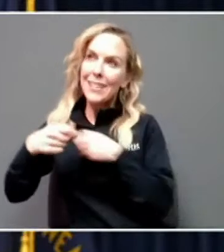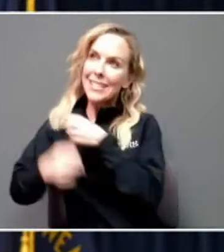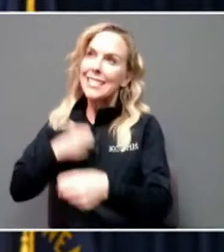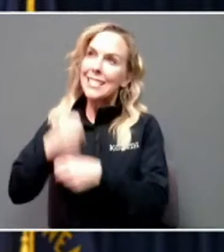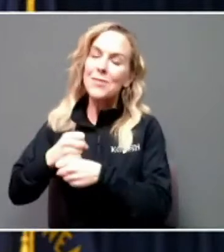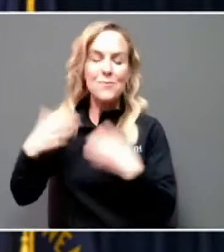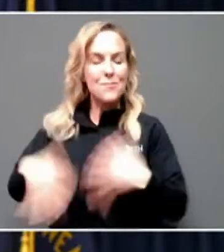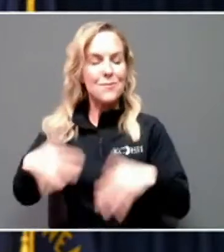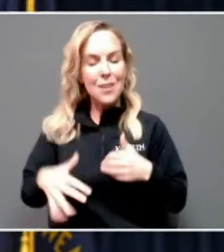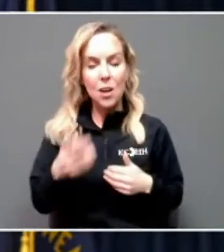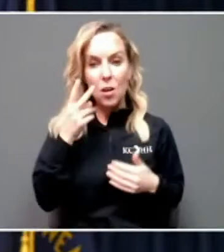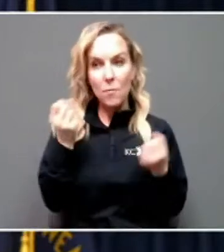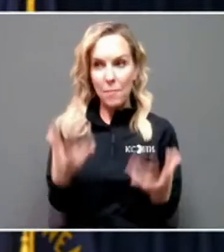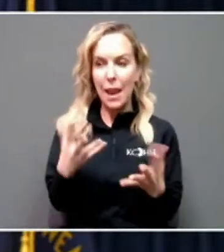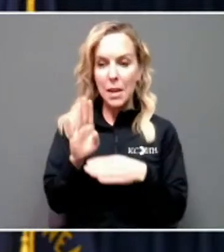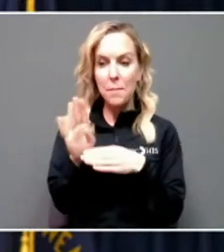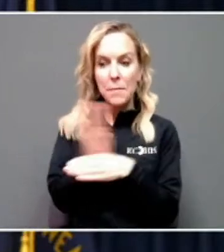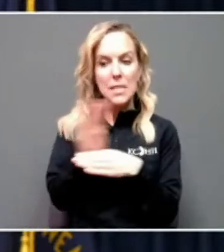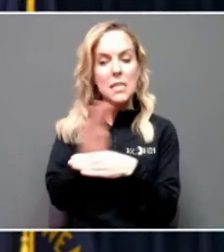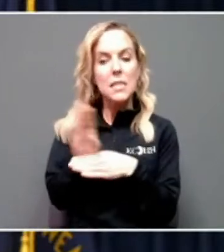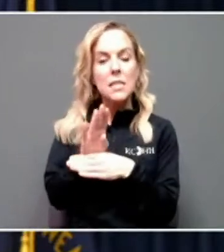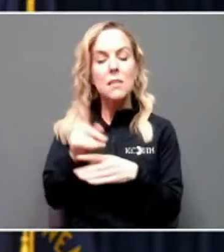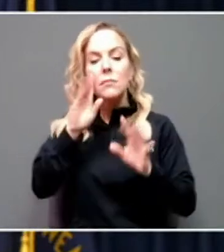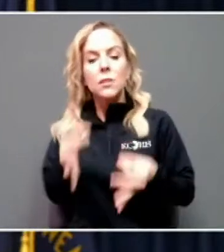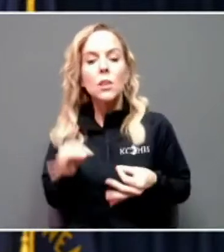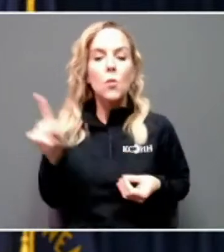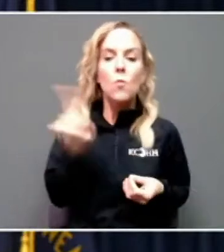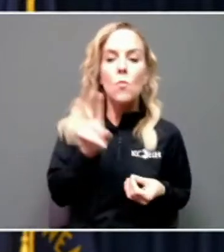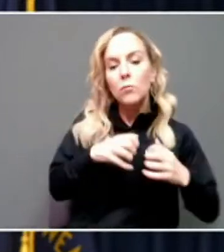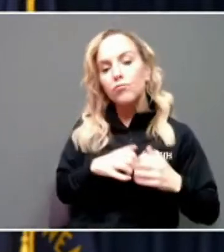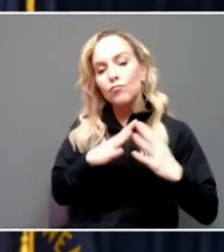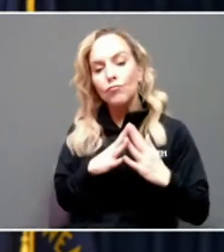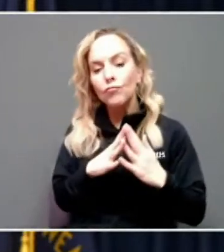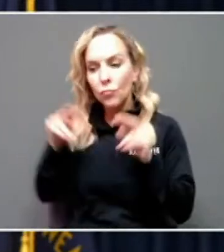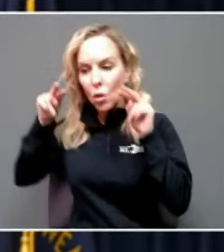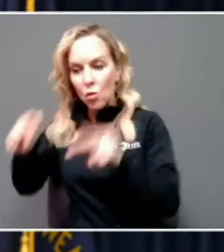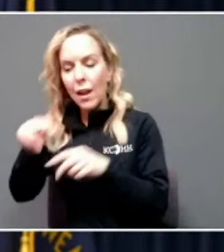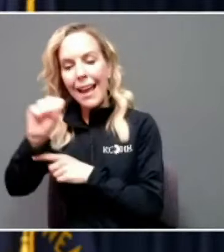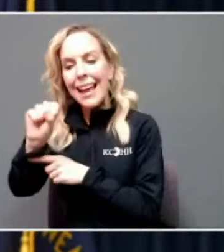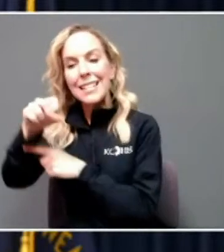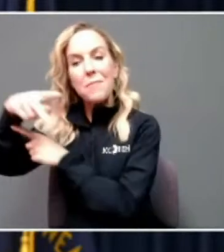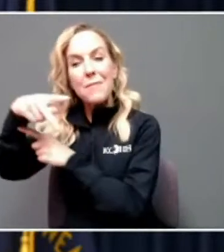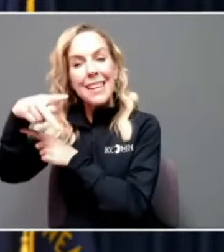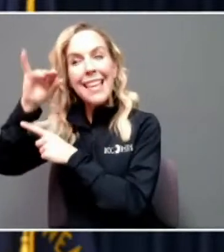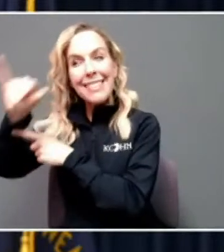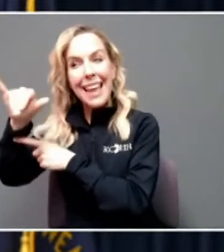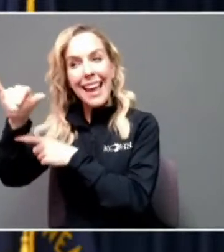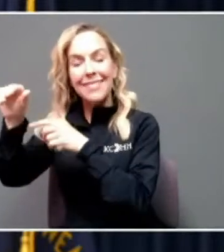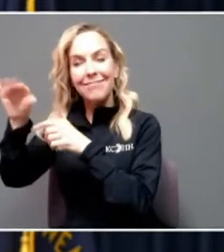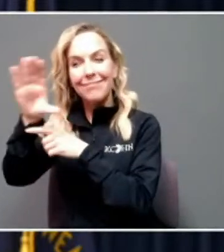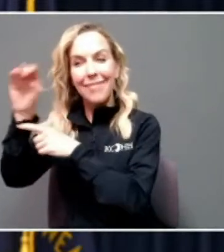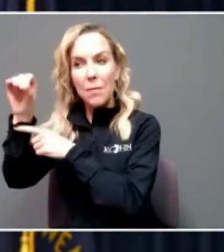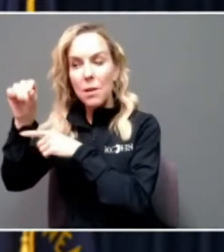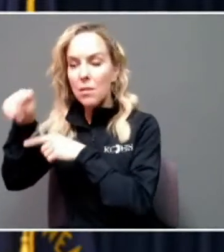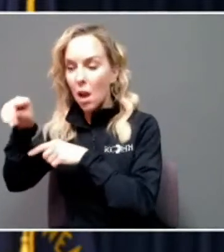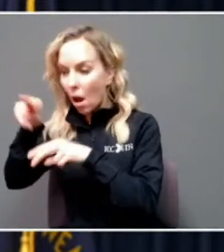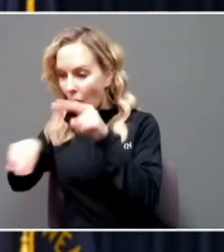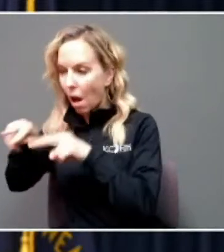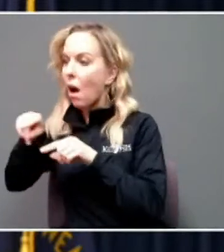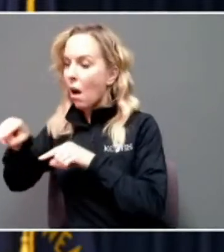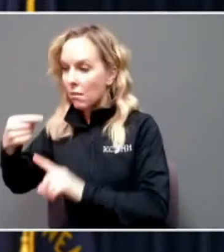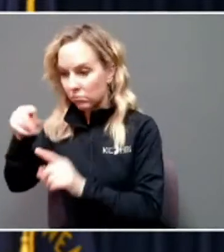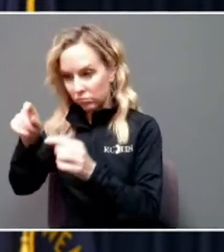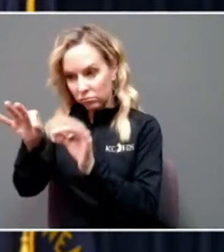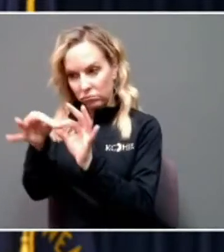at S&P and their outlook. And so for anybody telling you we don't have a great economy or a good